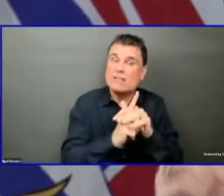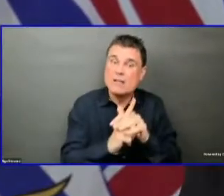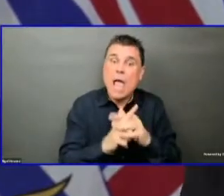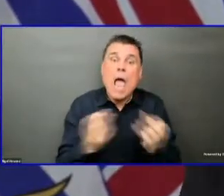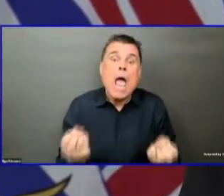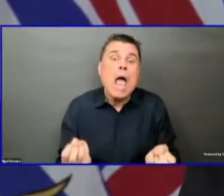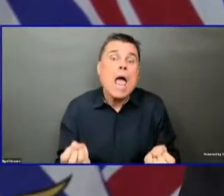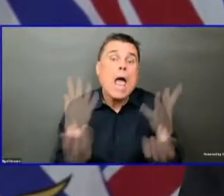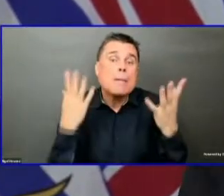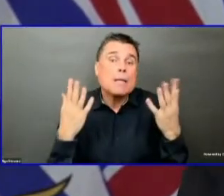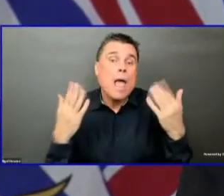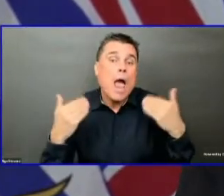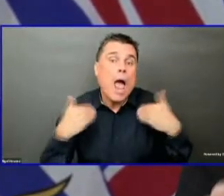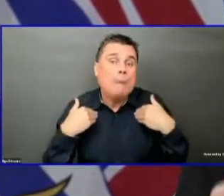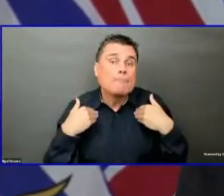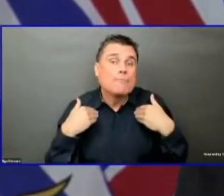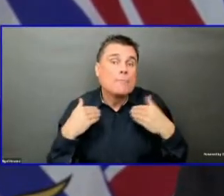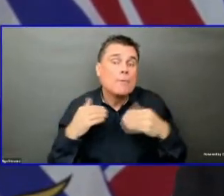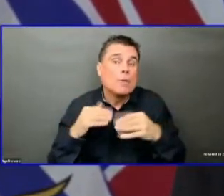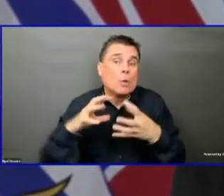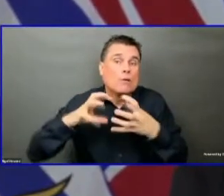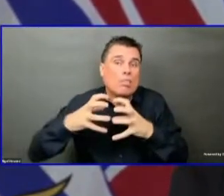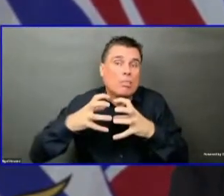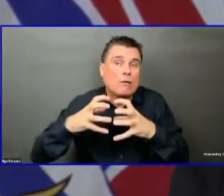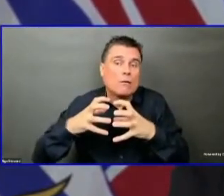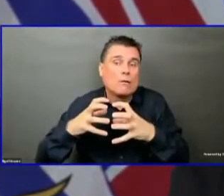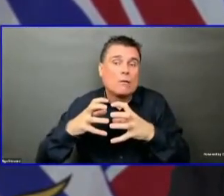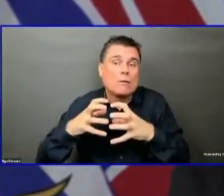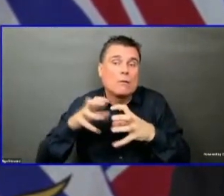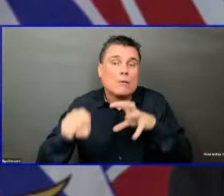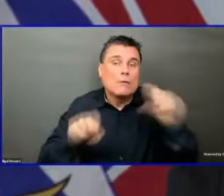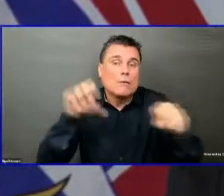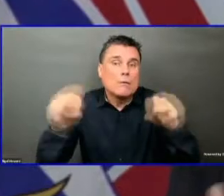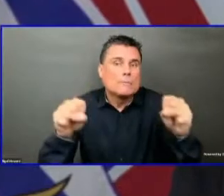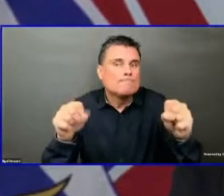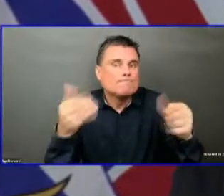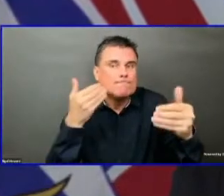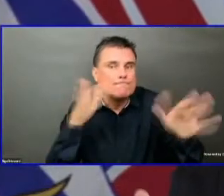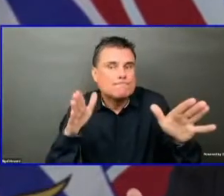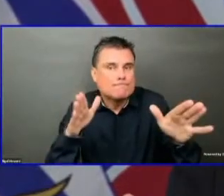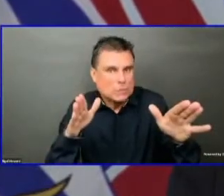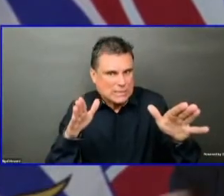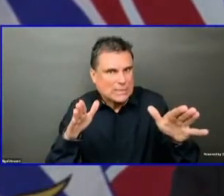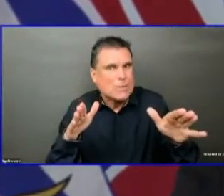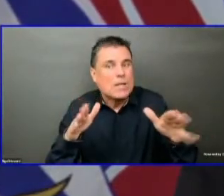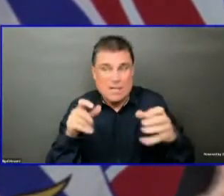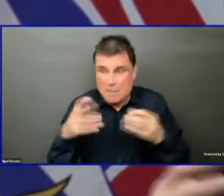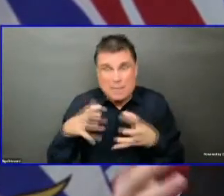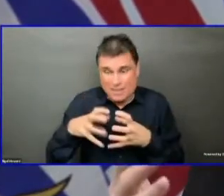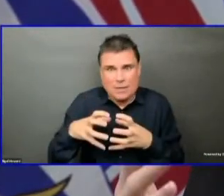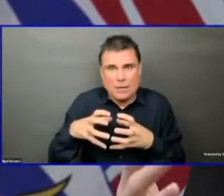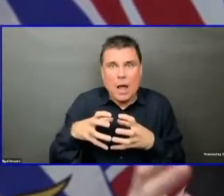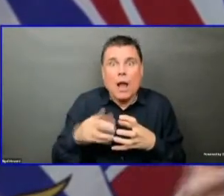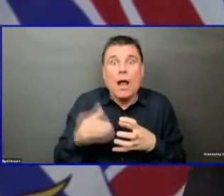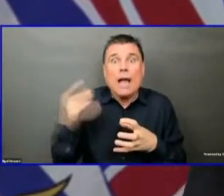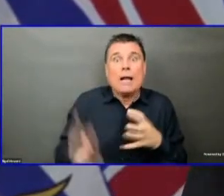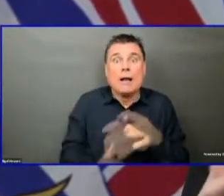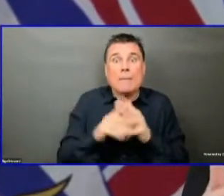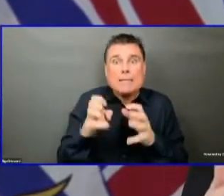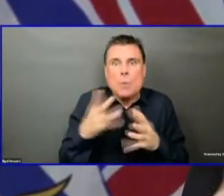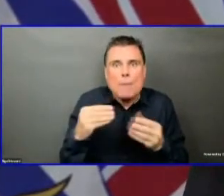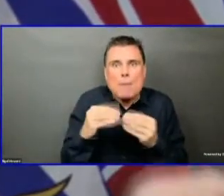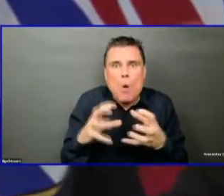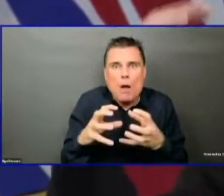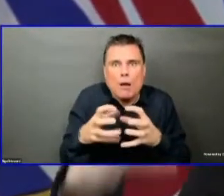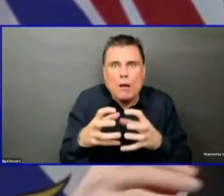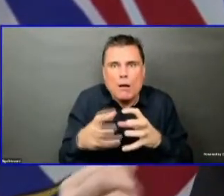transmission runs that risk. So yes, we need to be concerned about it. And yes, our whole genome sequencing will pick up any of